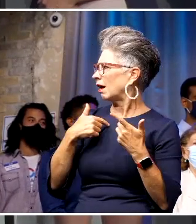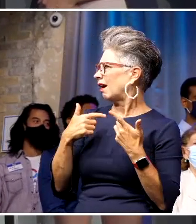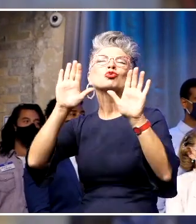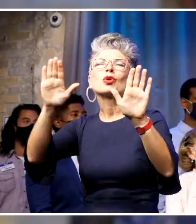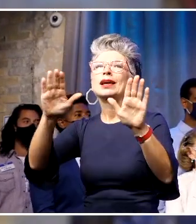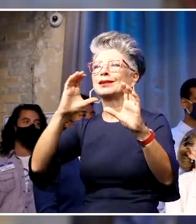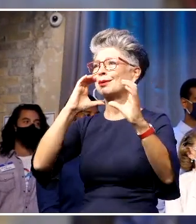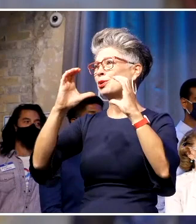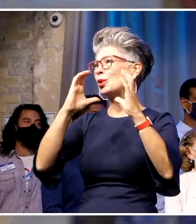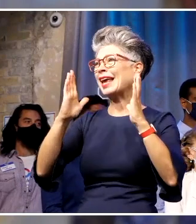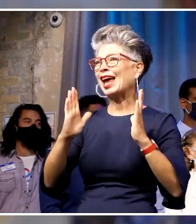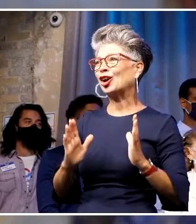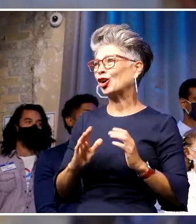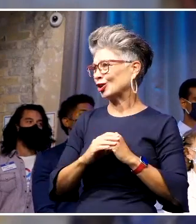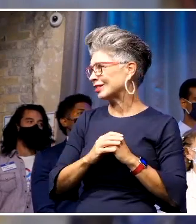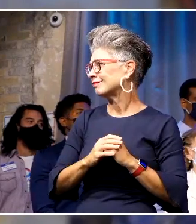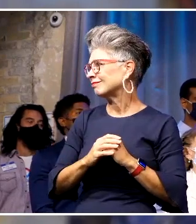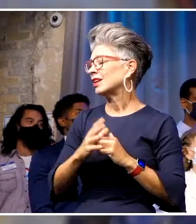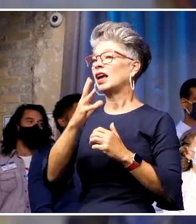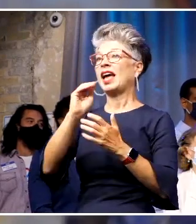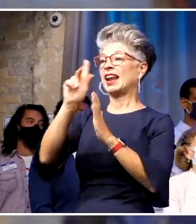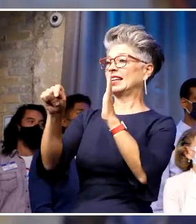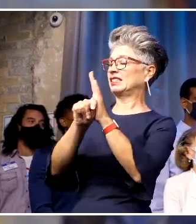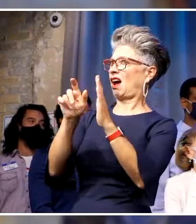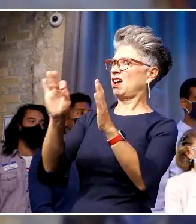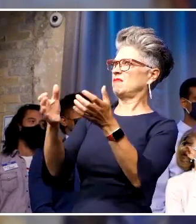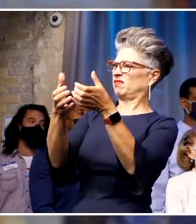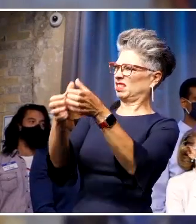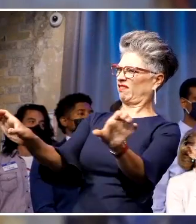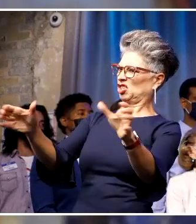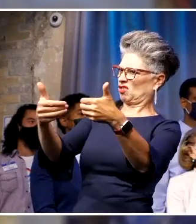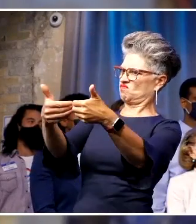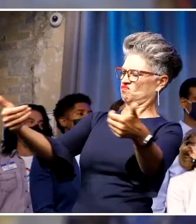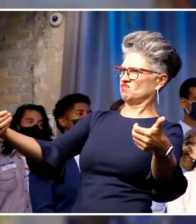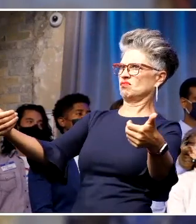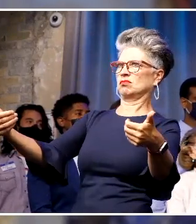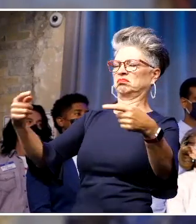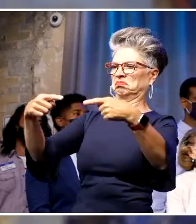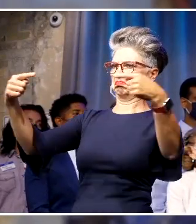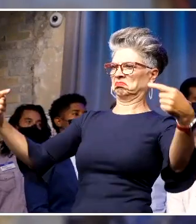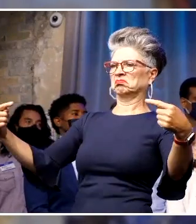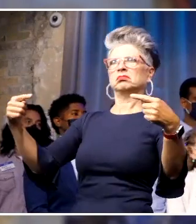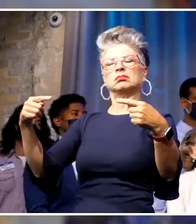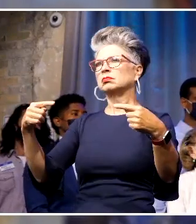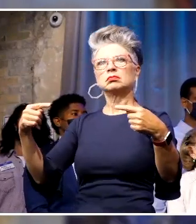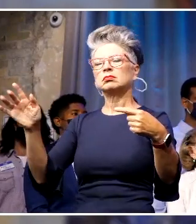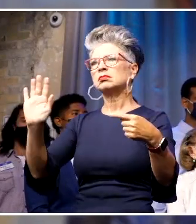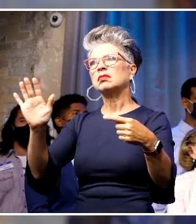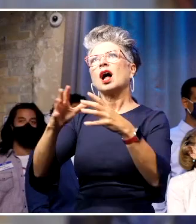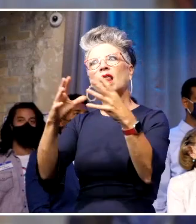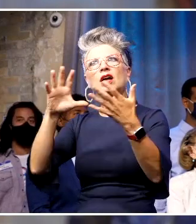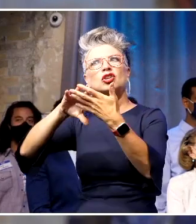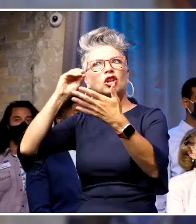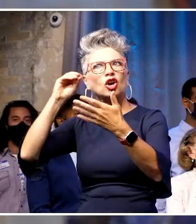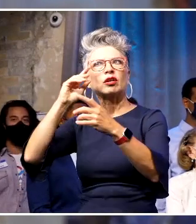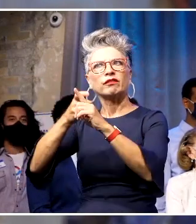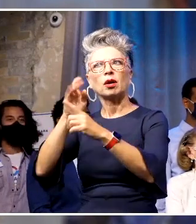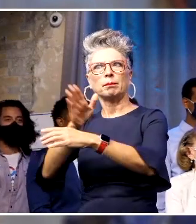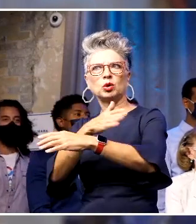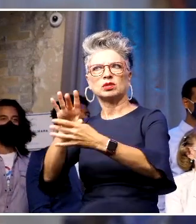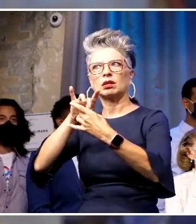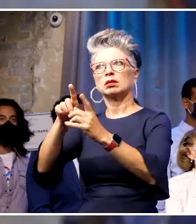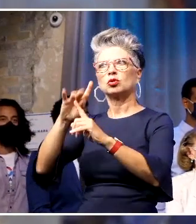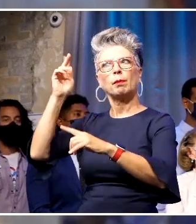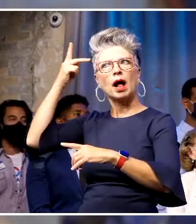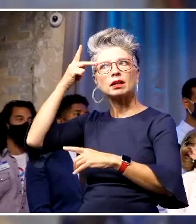music. In a time of great division, I think there's a lot we can learn about music when we think about our politics. You know, I learned